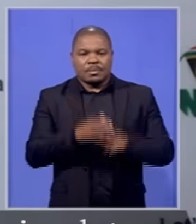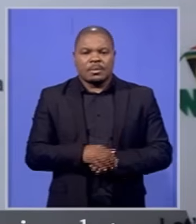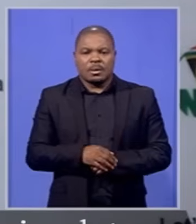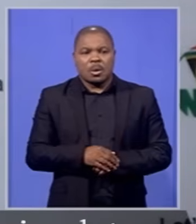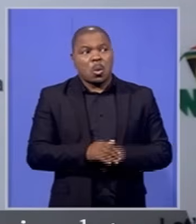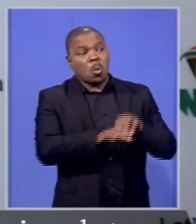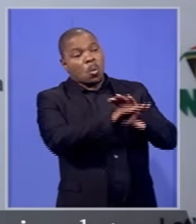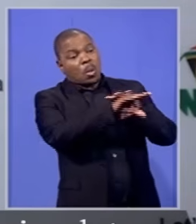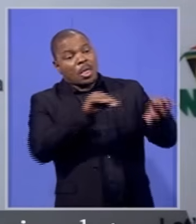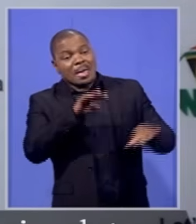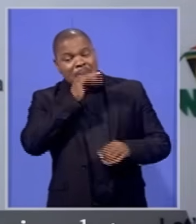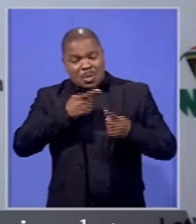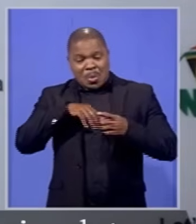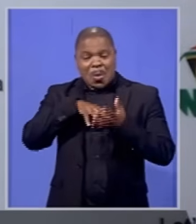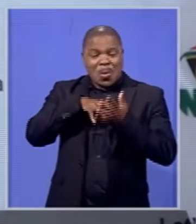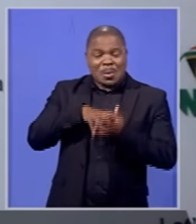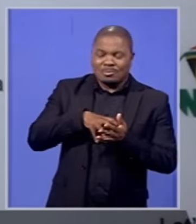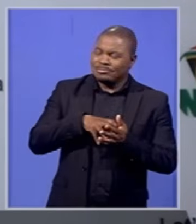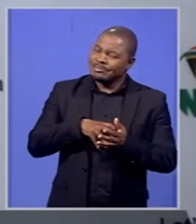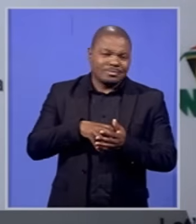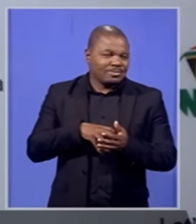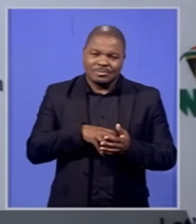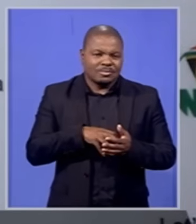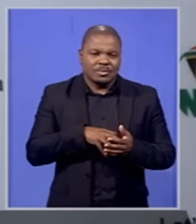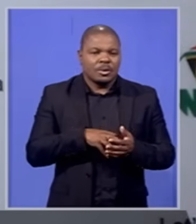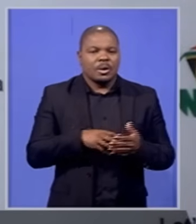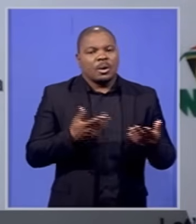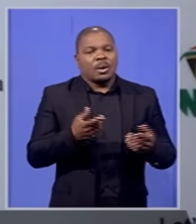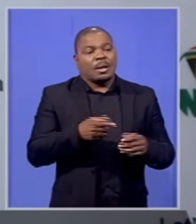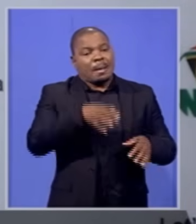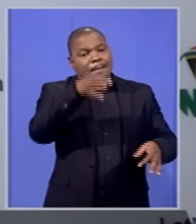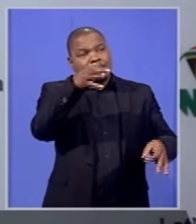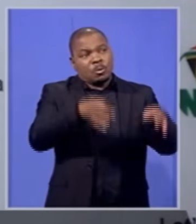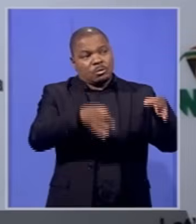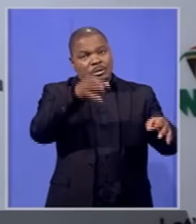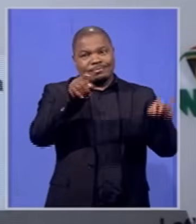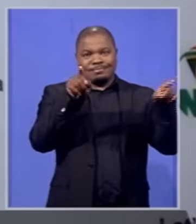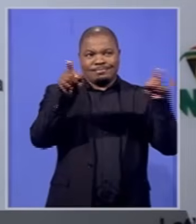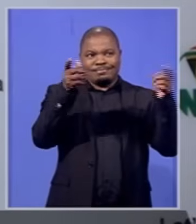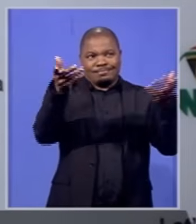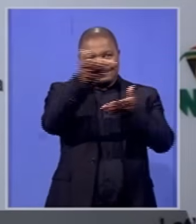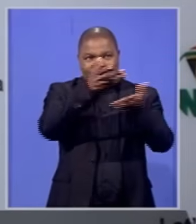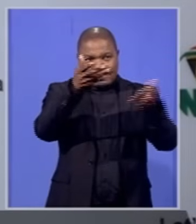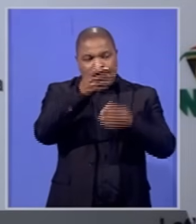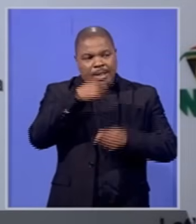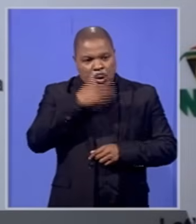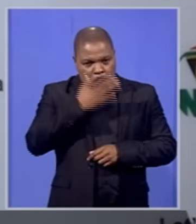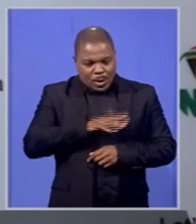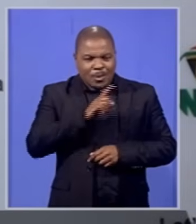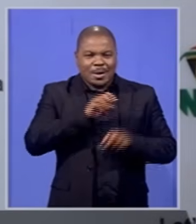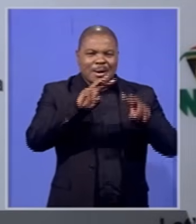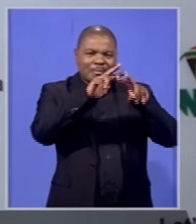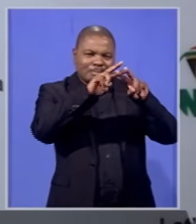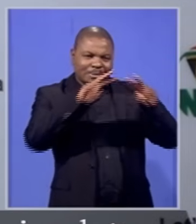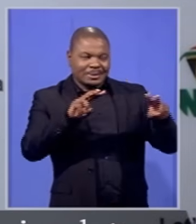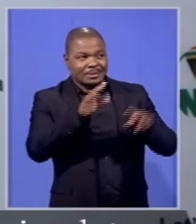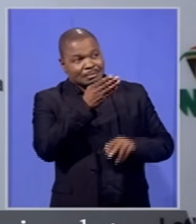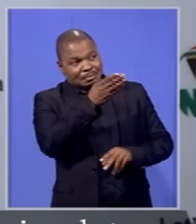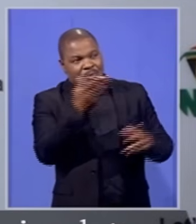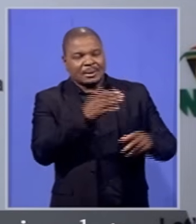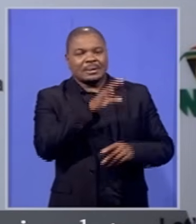weakness. Withdrawal is a persuasion of the political effort to see that there is peace and stability in the Eastern